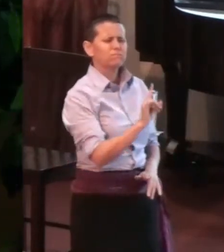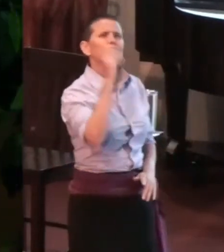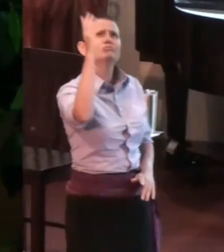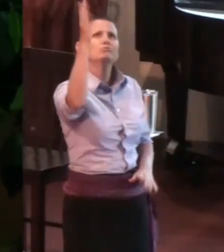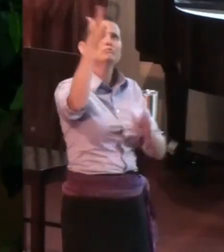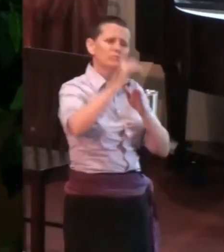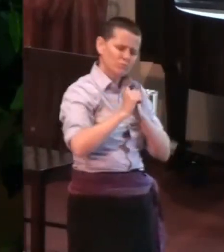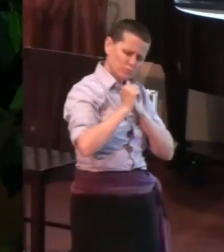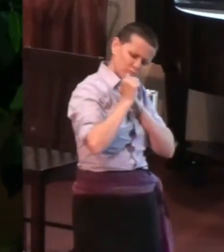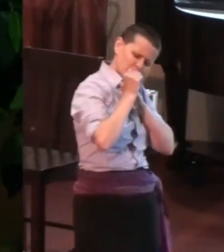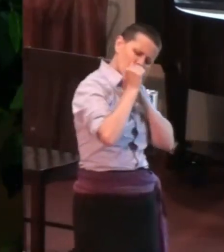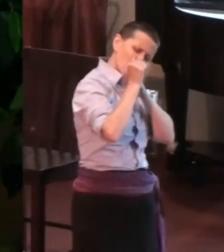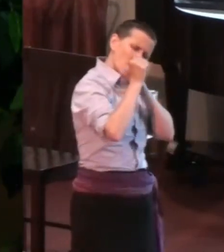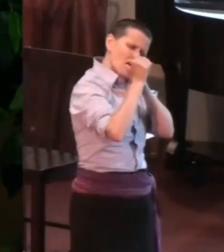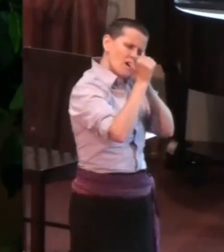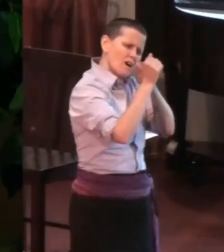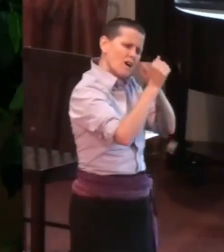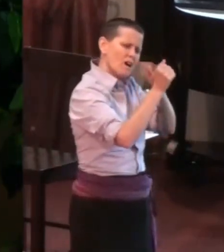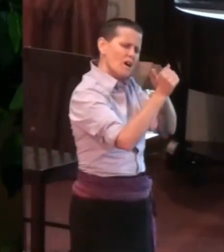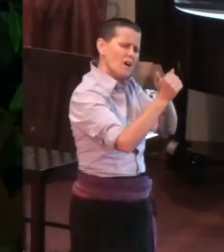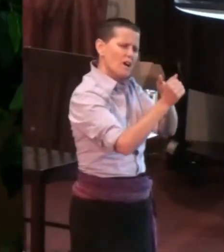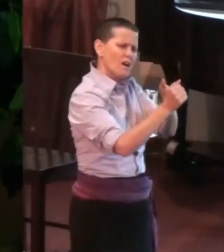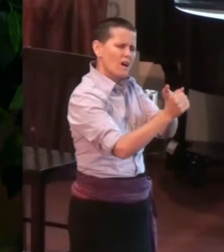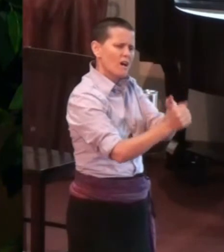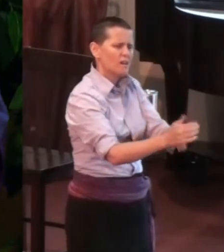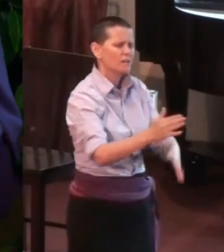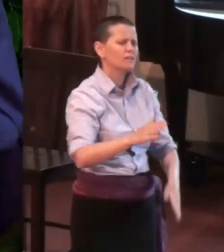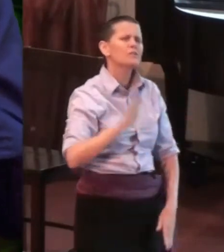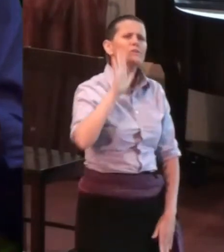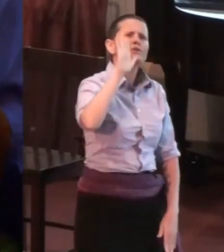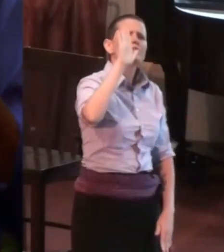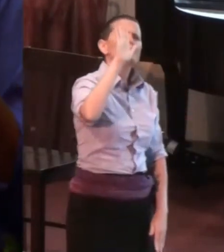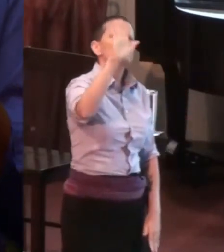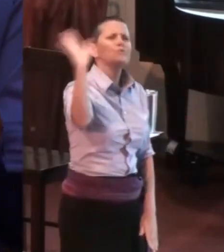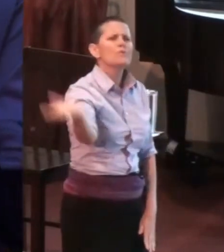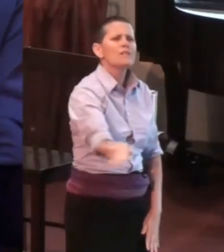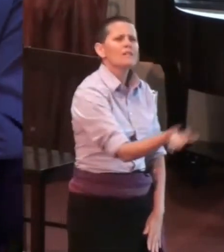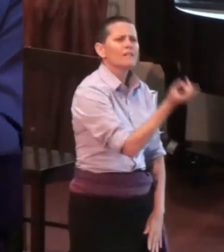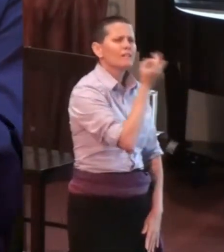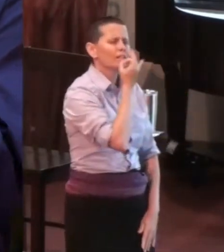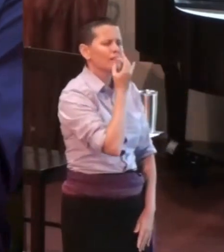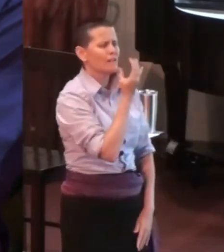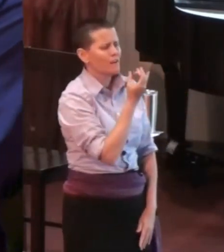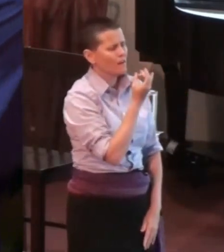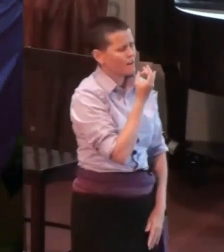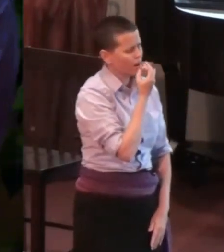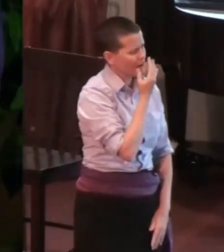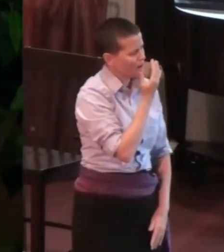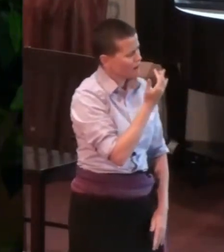my way. You're the fire and light when the nights